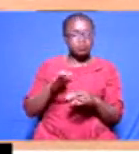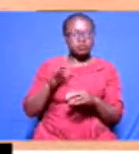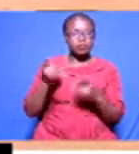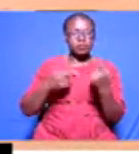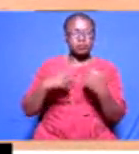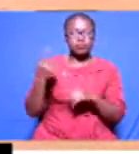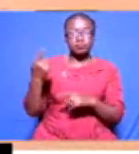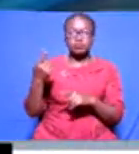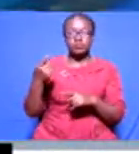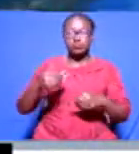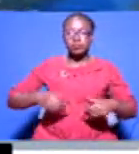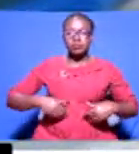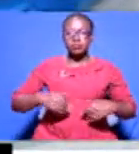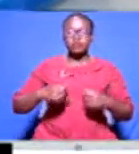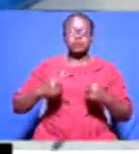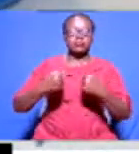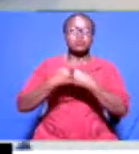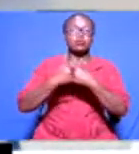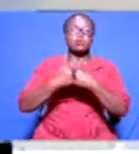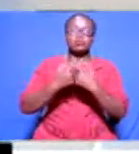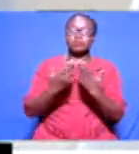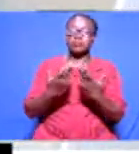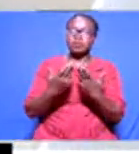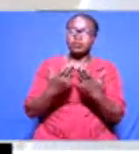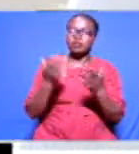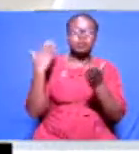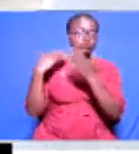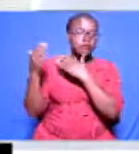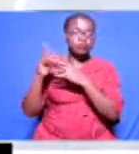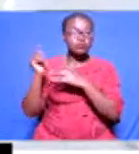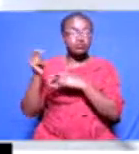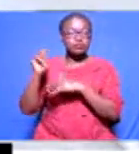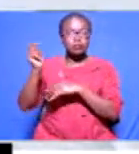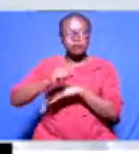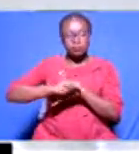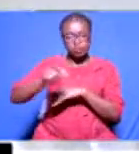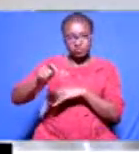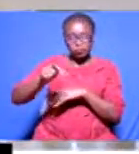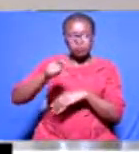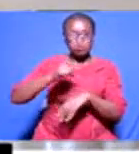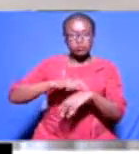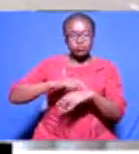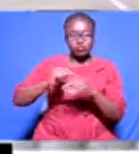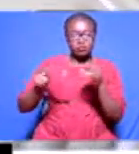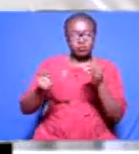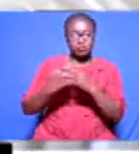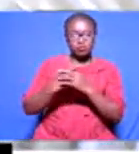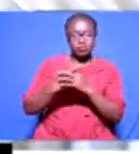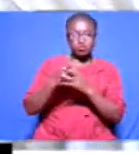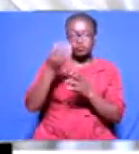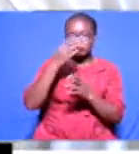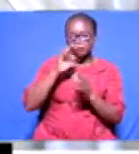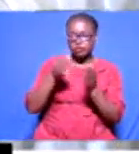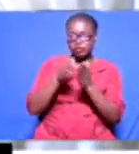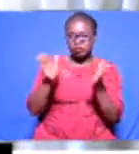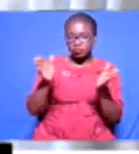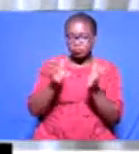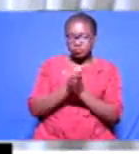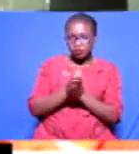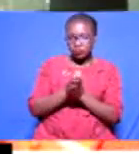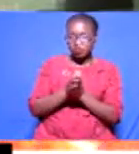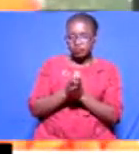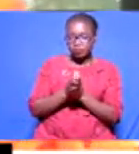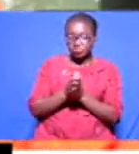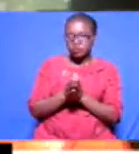Juniors match, will be looking to write history in the Kenyan tennis scene when she makes appearances at the French Open and Wimbledon